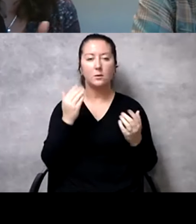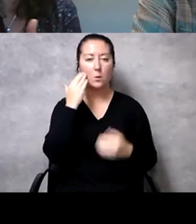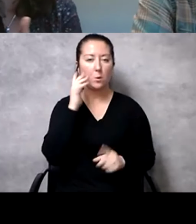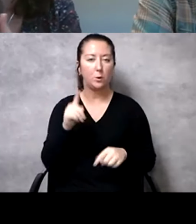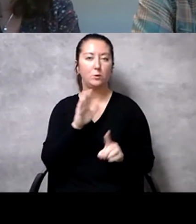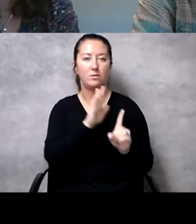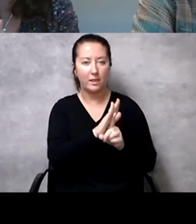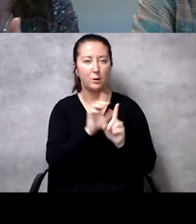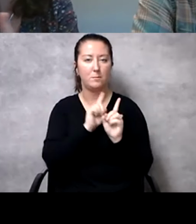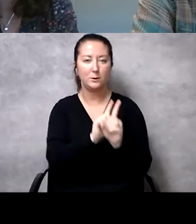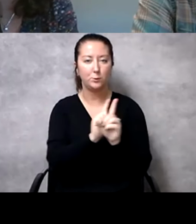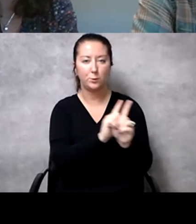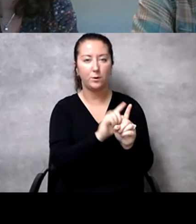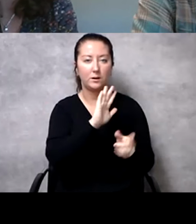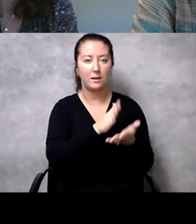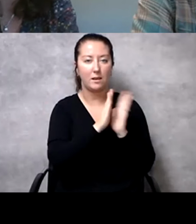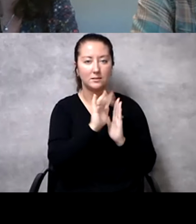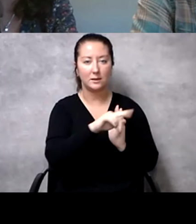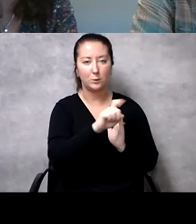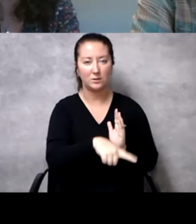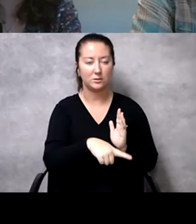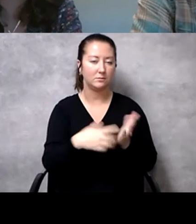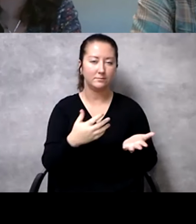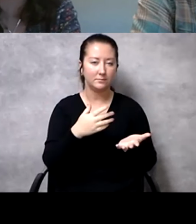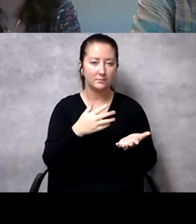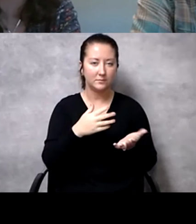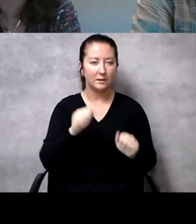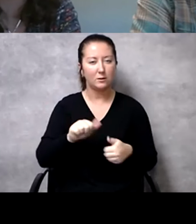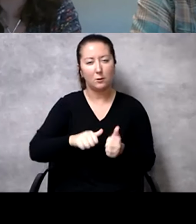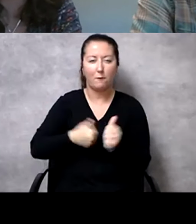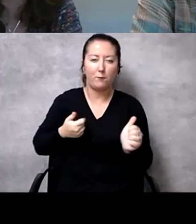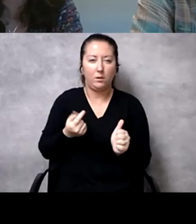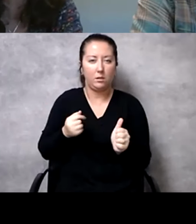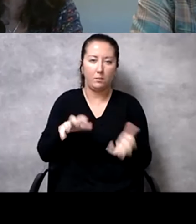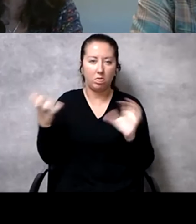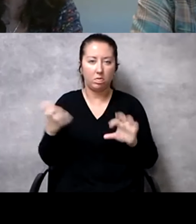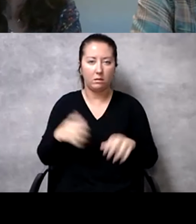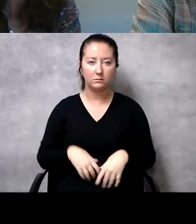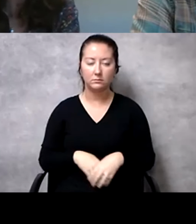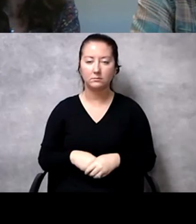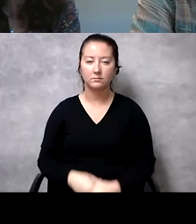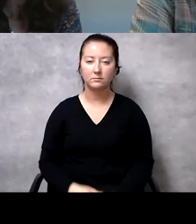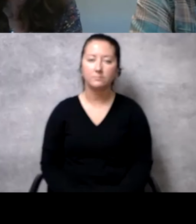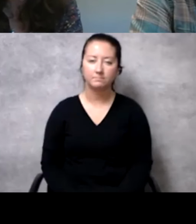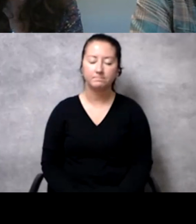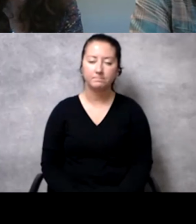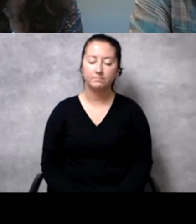rather than continuing down a track that may not end very well. So I don't know if that kind of helps, but I